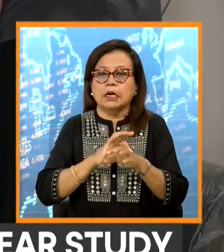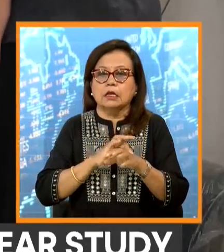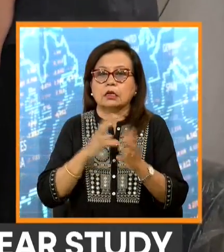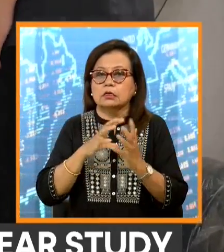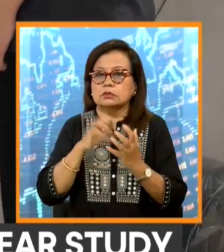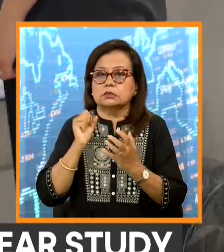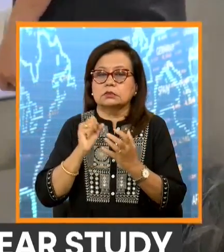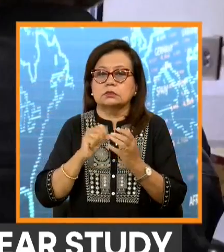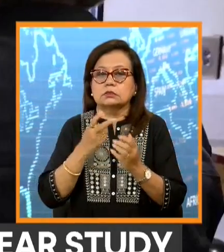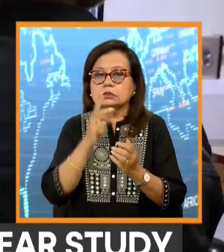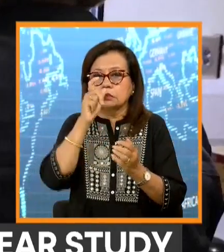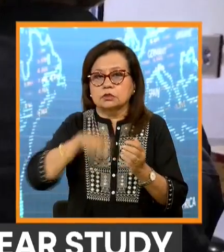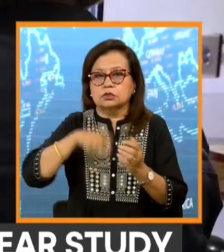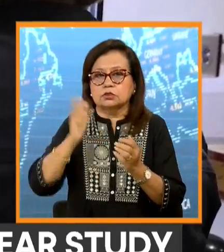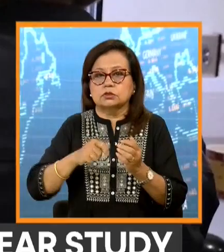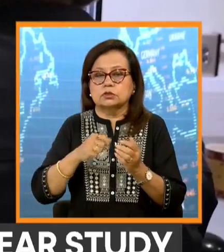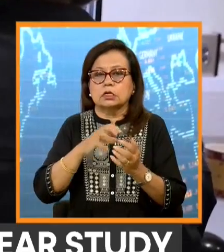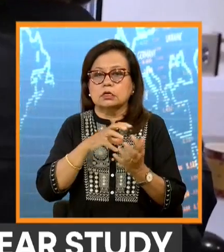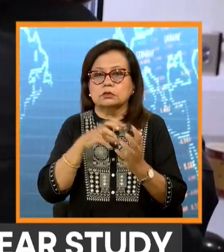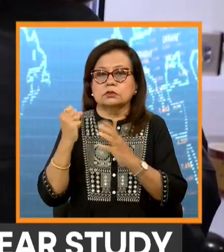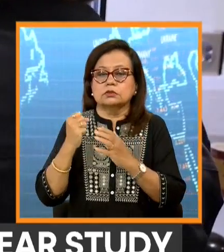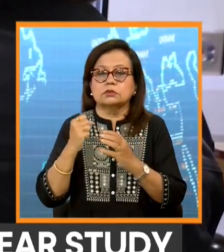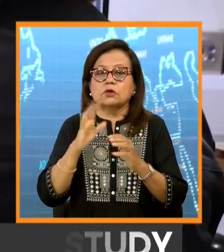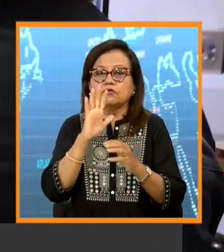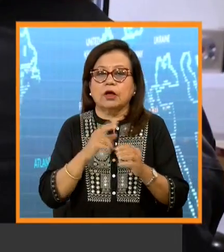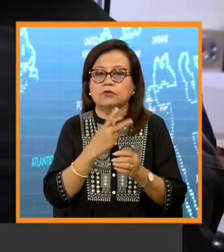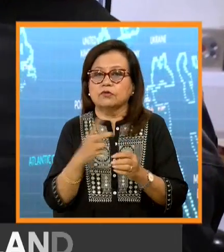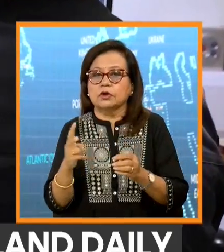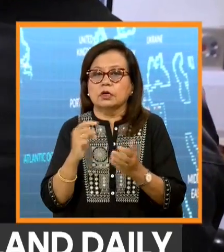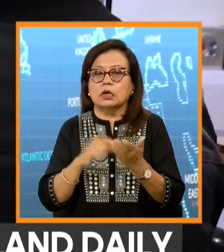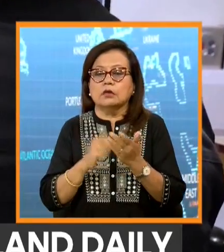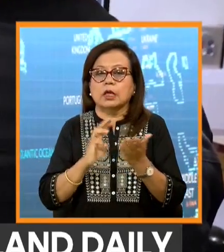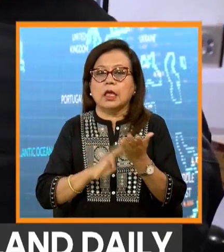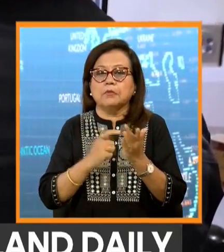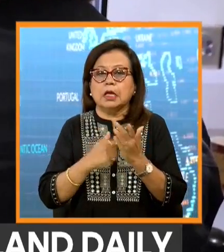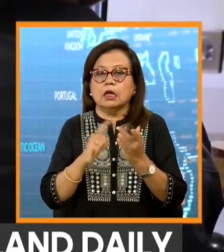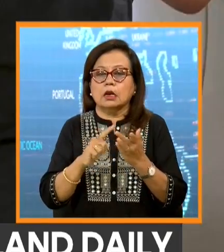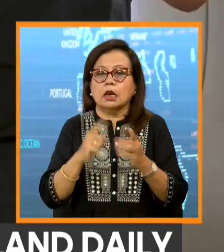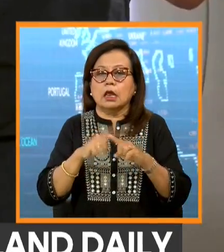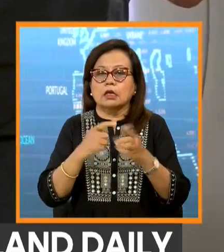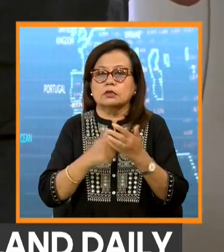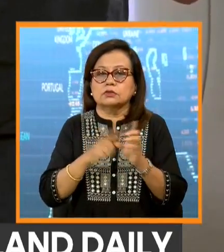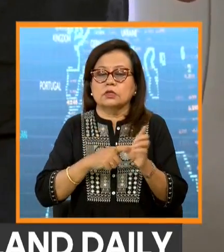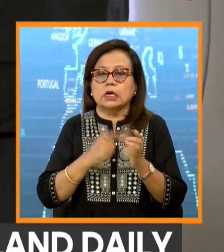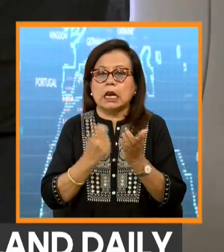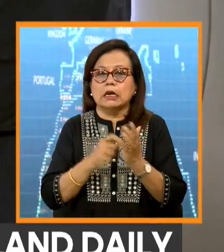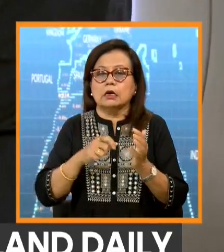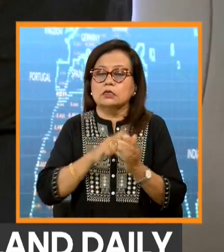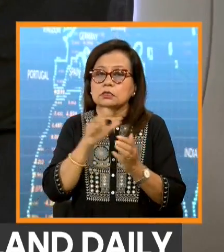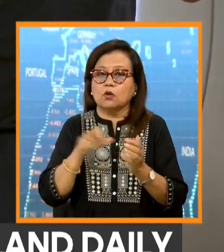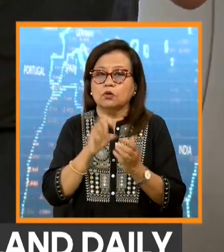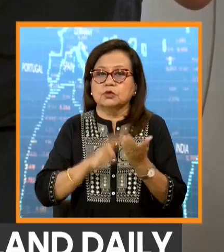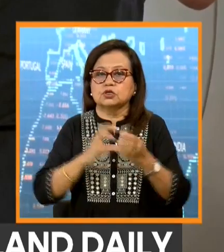scans, and each participant is scanned with five different types of MRI, X-ray and ultrasound